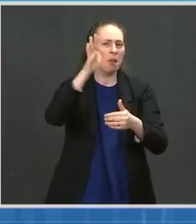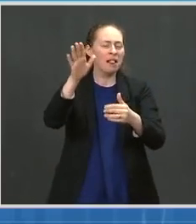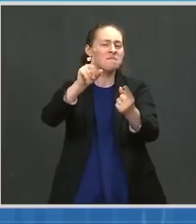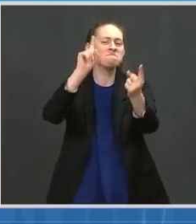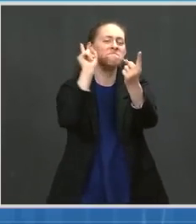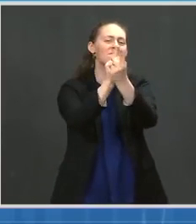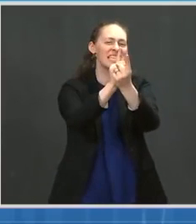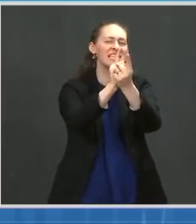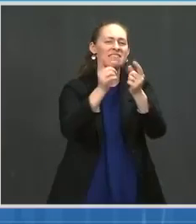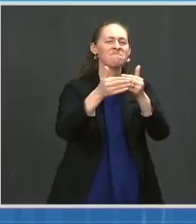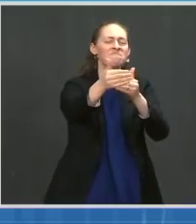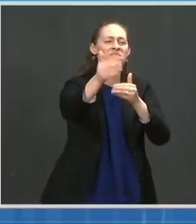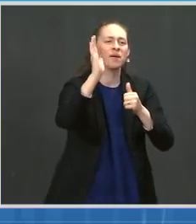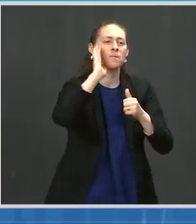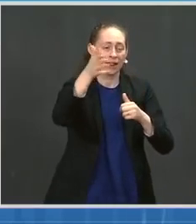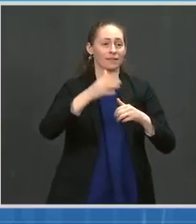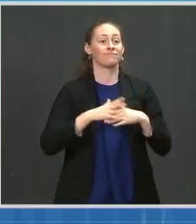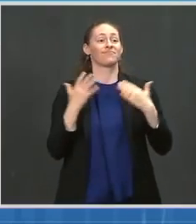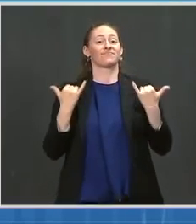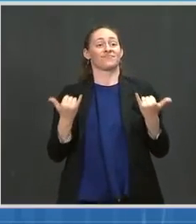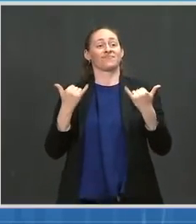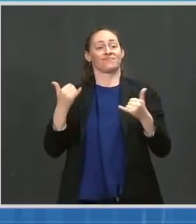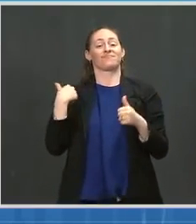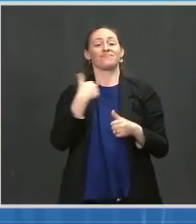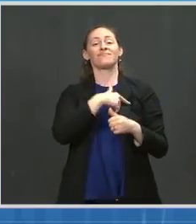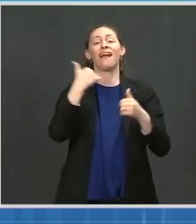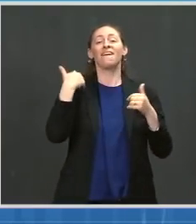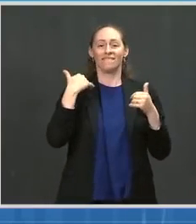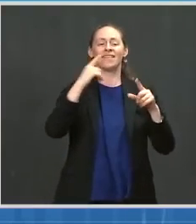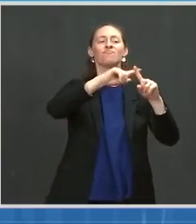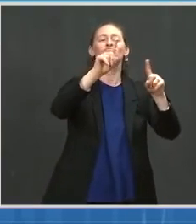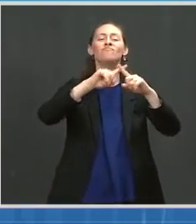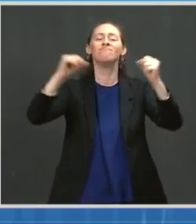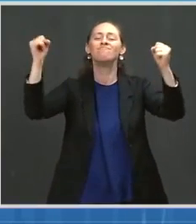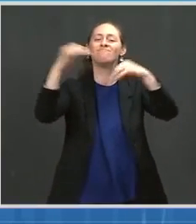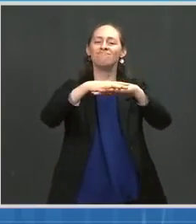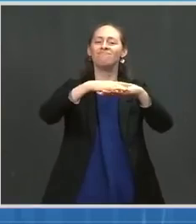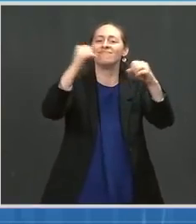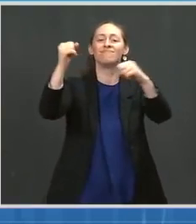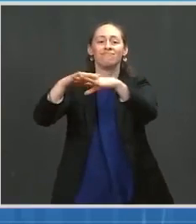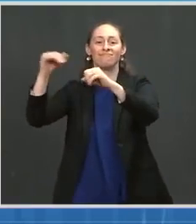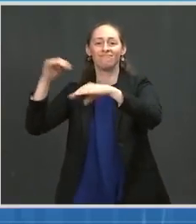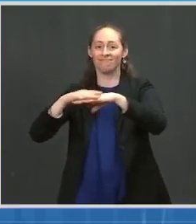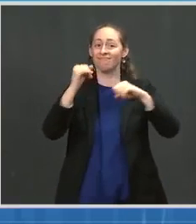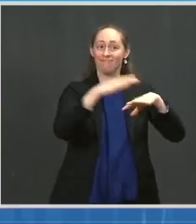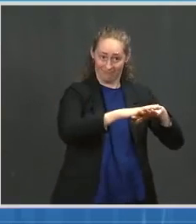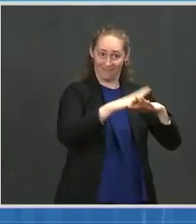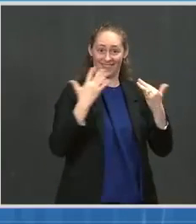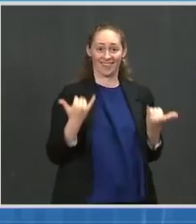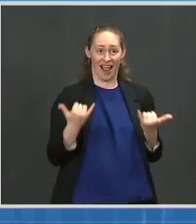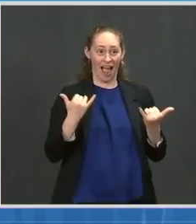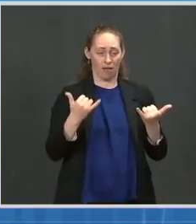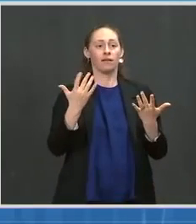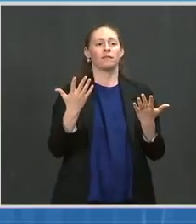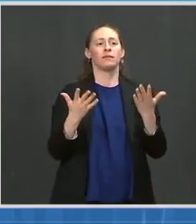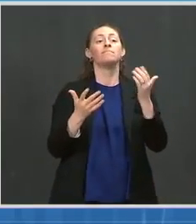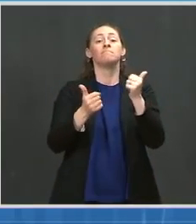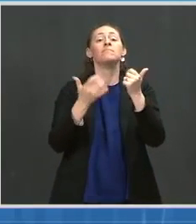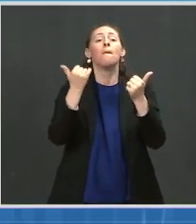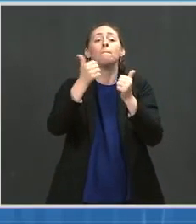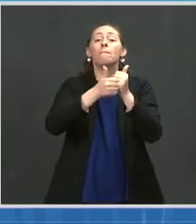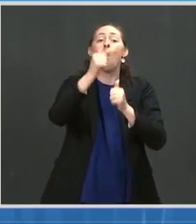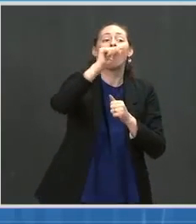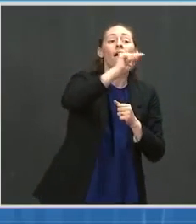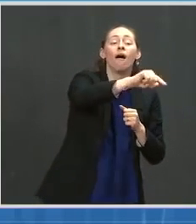Second, on federally run mass vaccination sites, our mass vaccination sites located in some of the most underserved neighborhoods in the